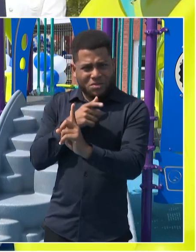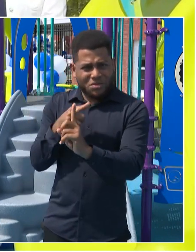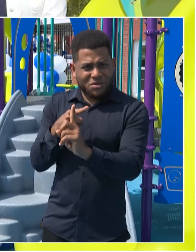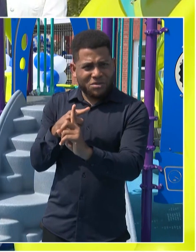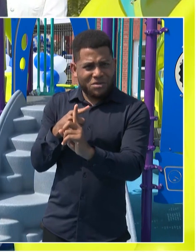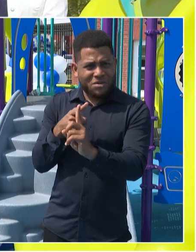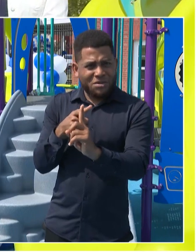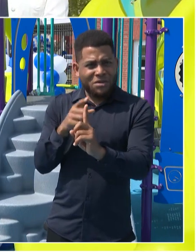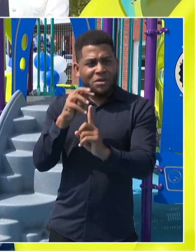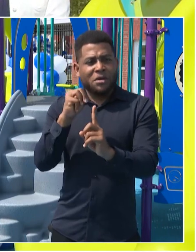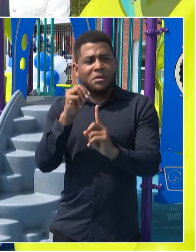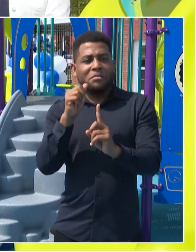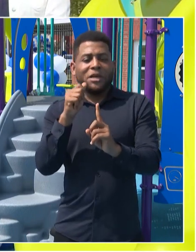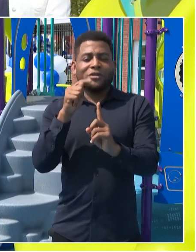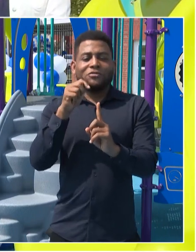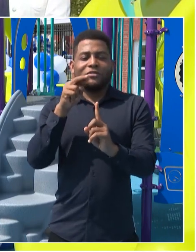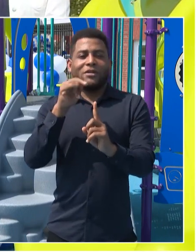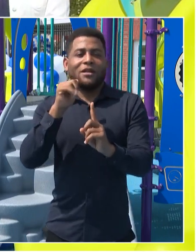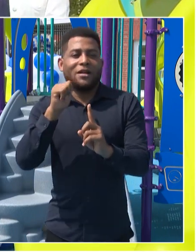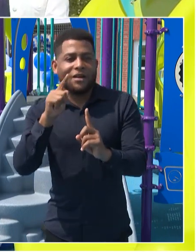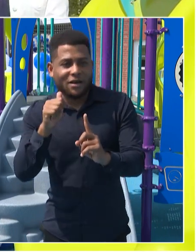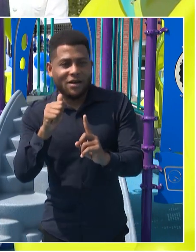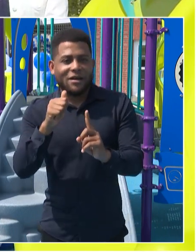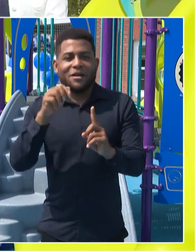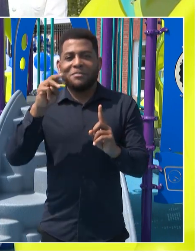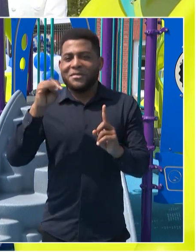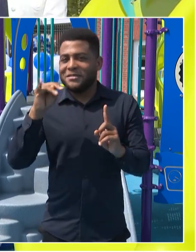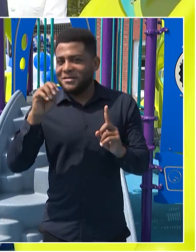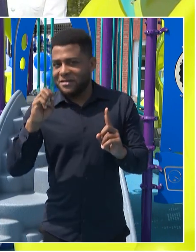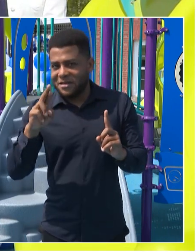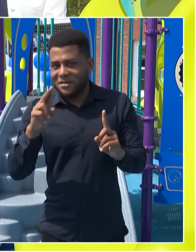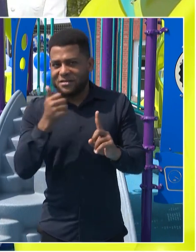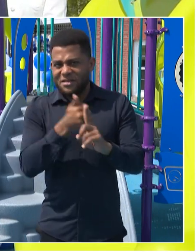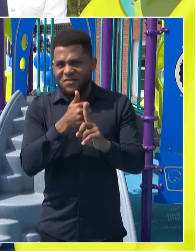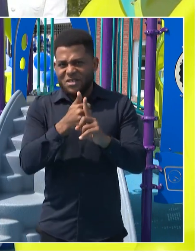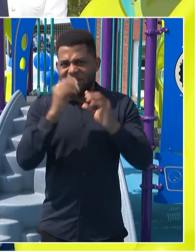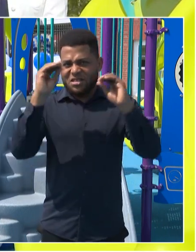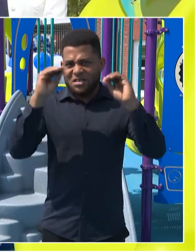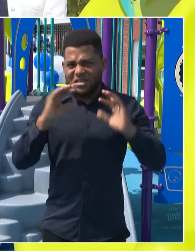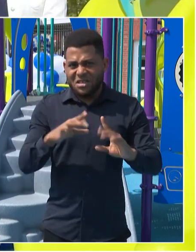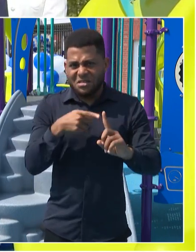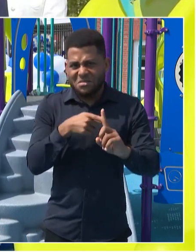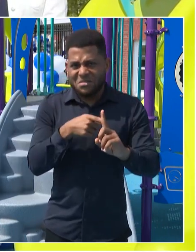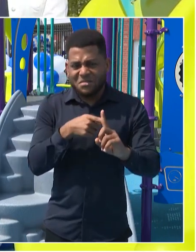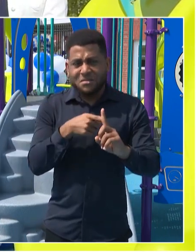let you know, Miss Minor was an educator and also an abolitionist who